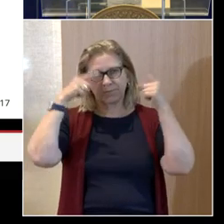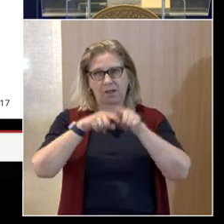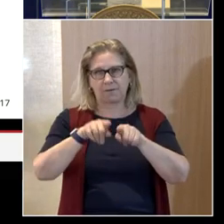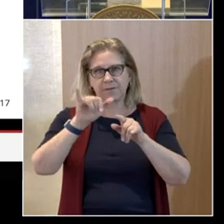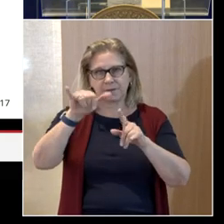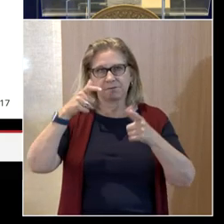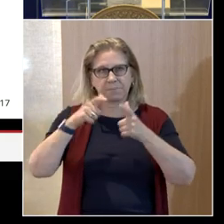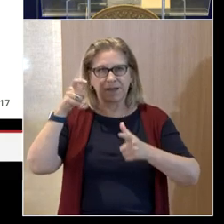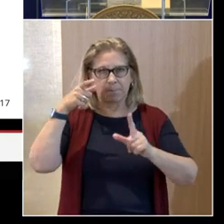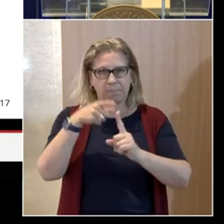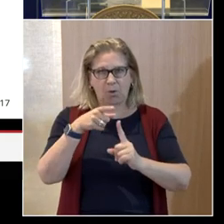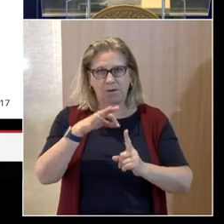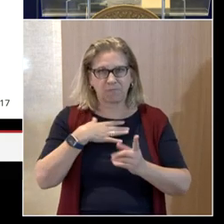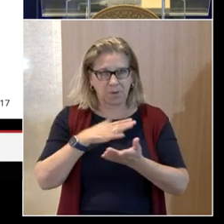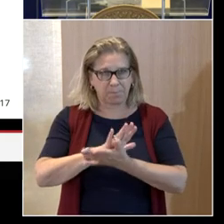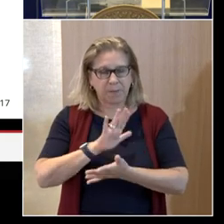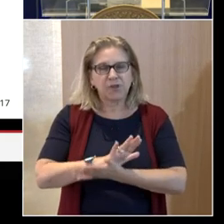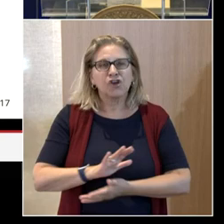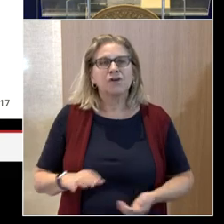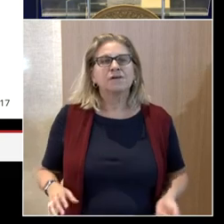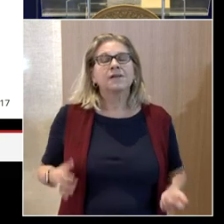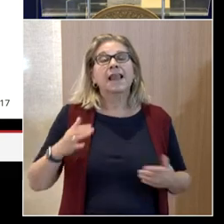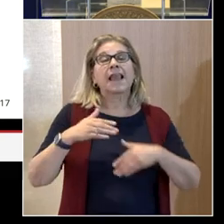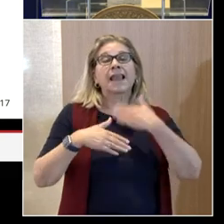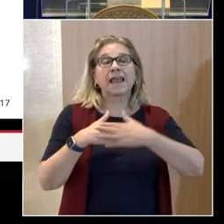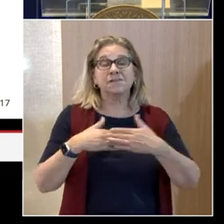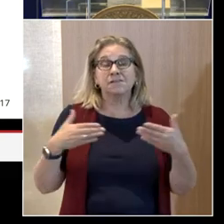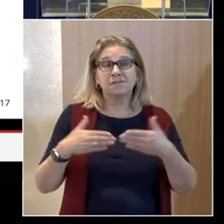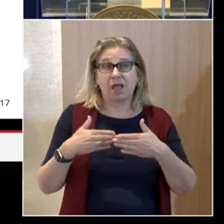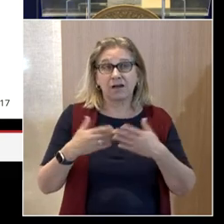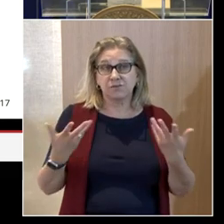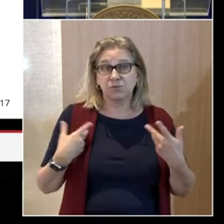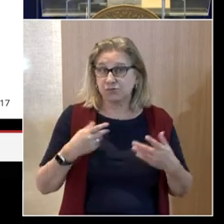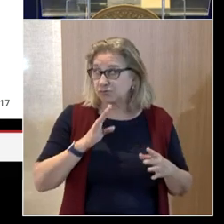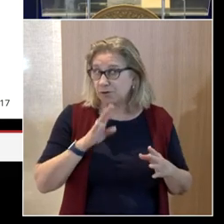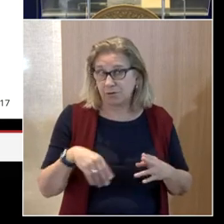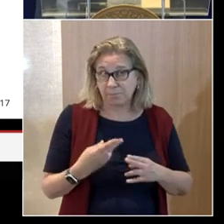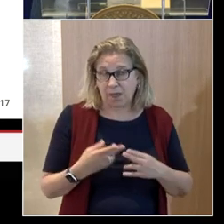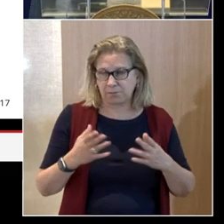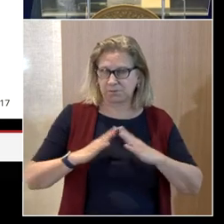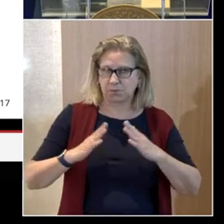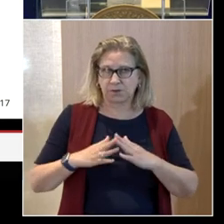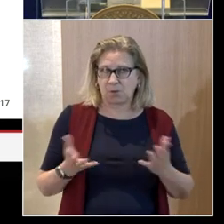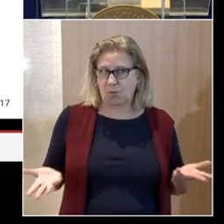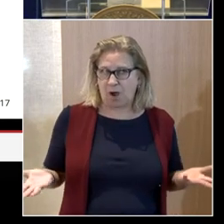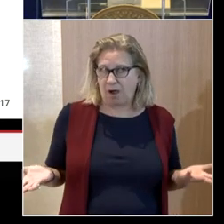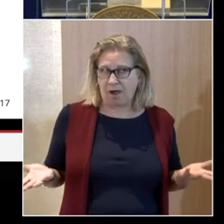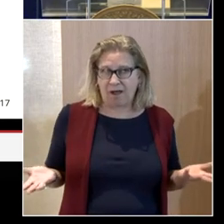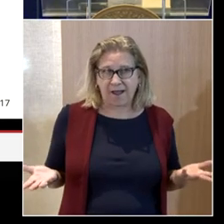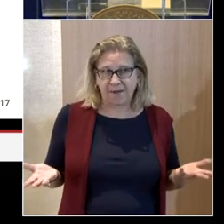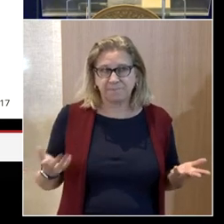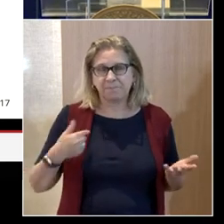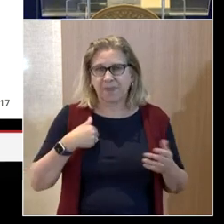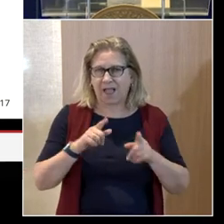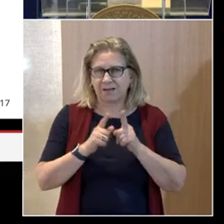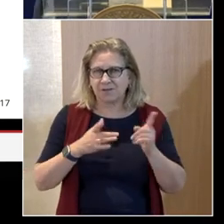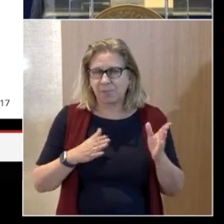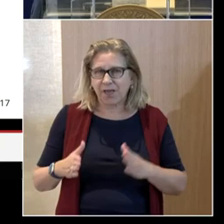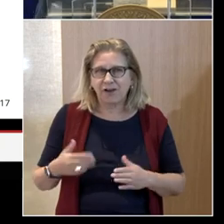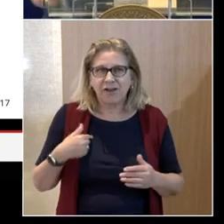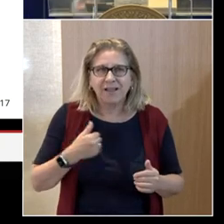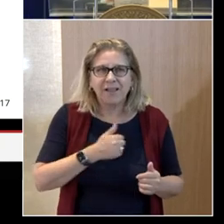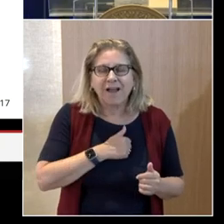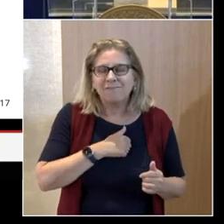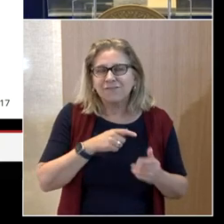next slide talks a little bit about what is downtown, you know, as a planner, I love maps, so this is Anita, hopefully this